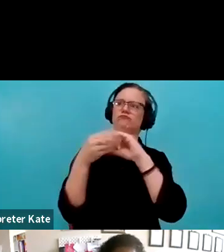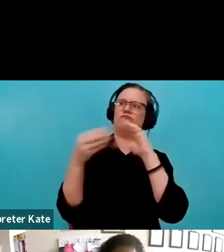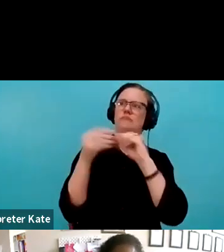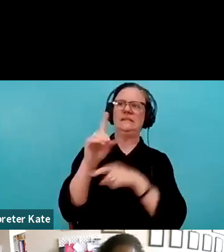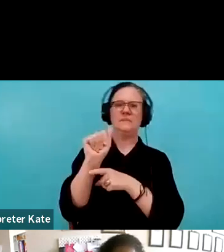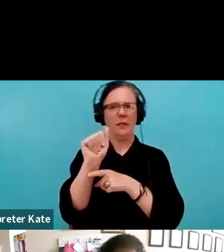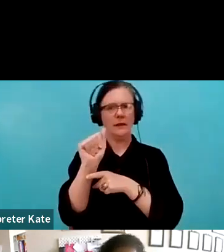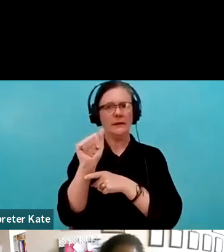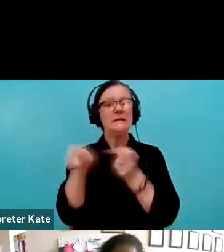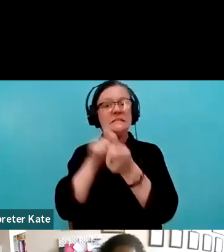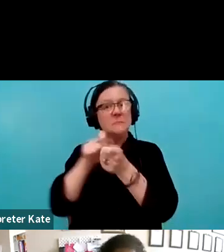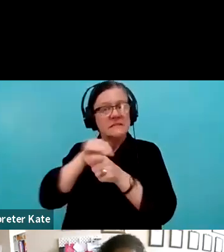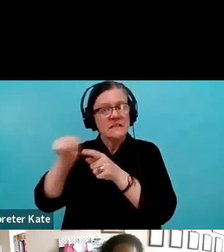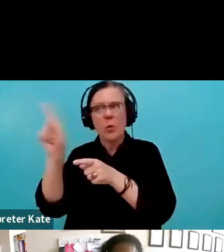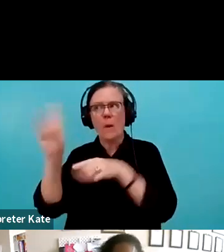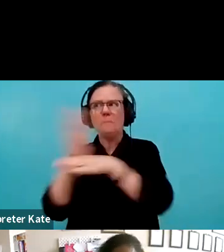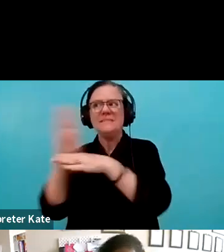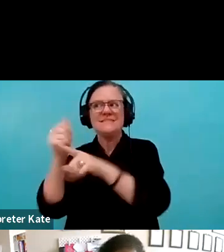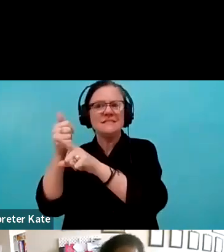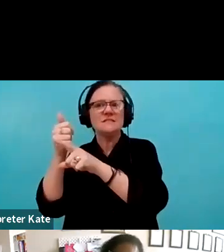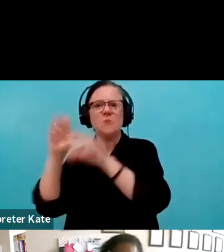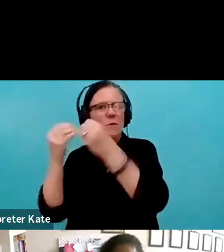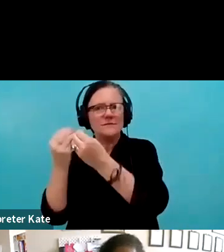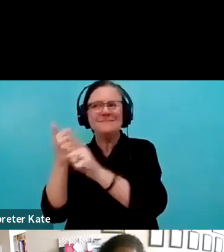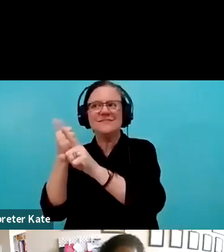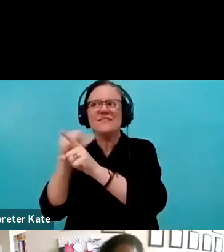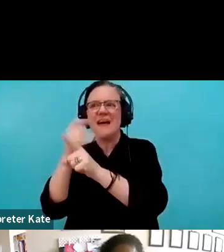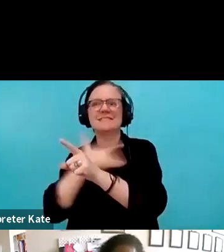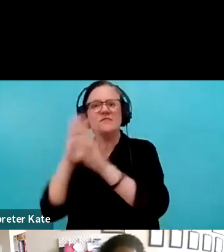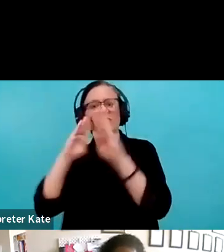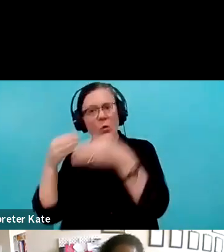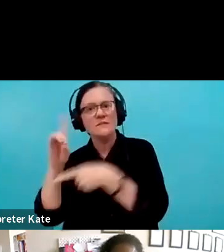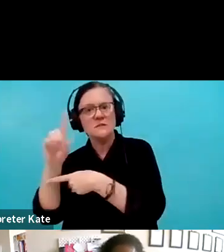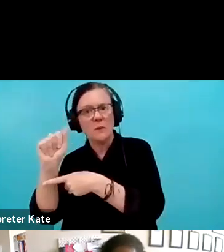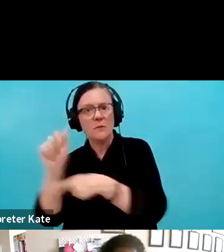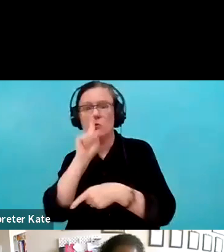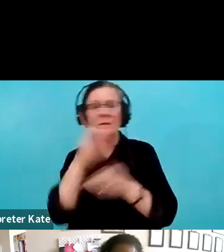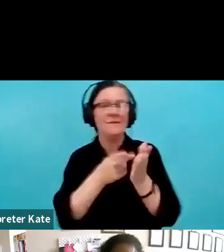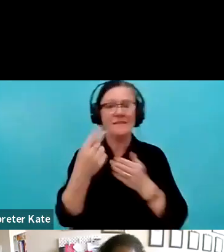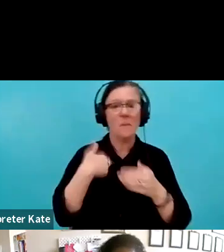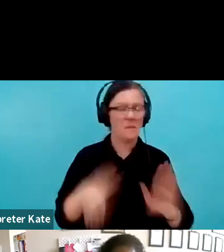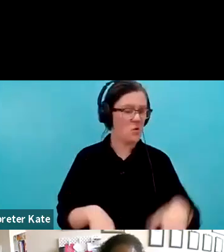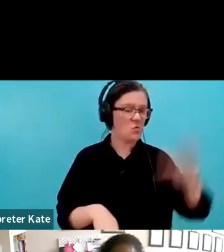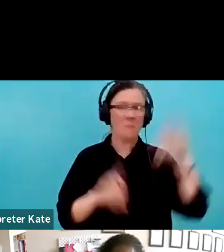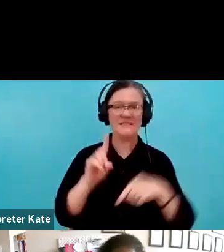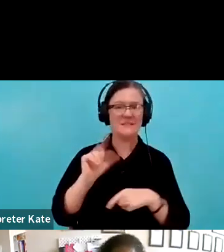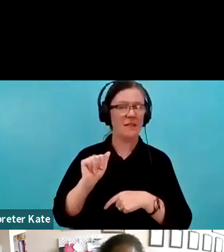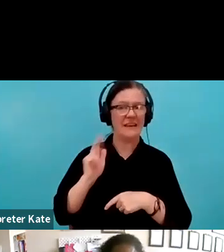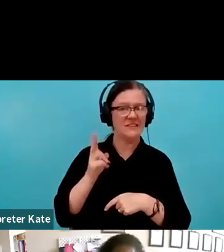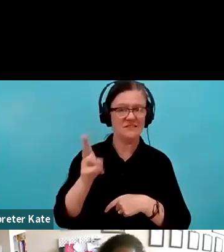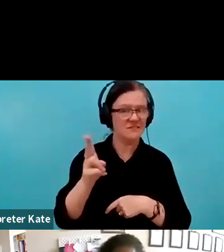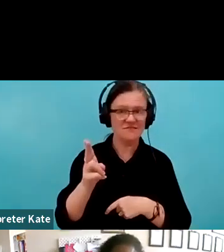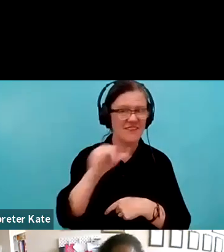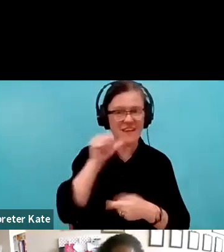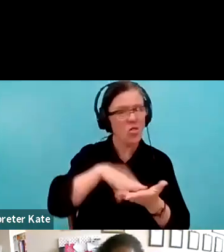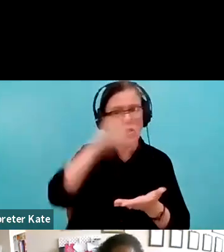that aren't talking about disability. And for me, growing up, I didn't learn disability history in school. I wish I knew